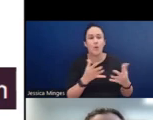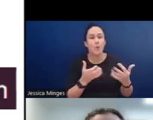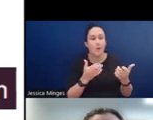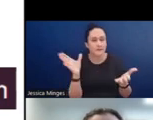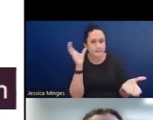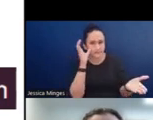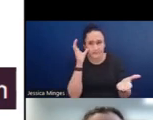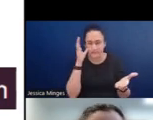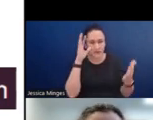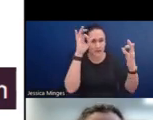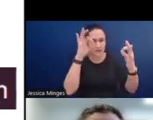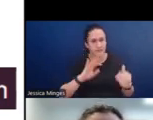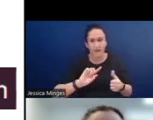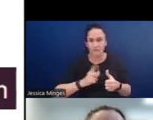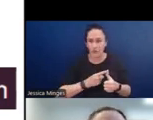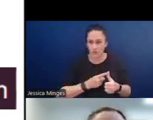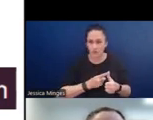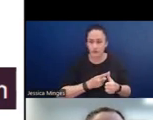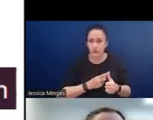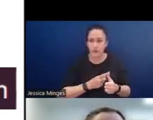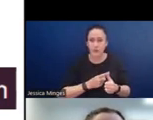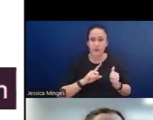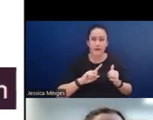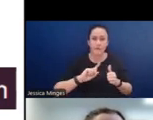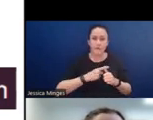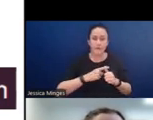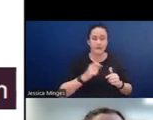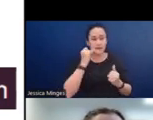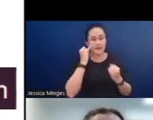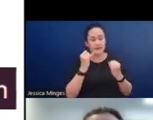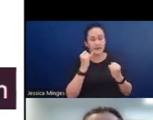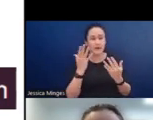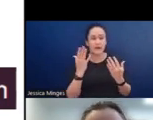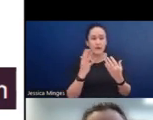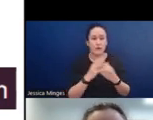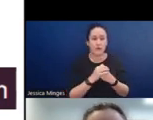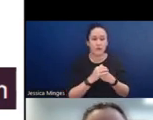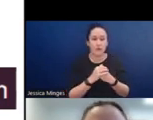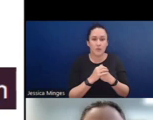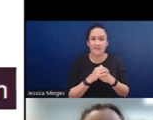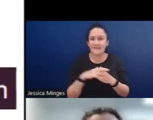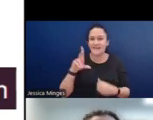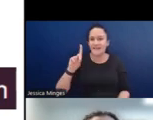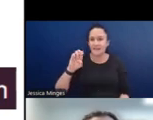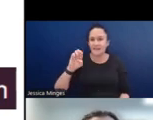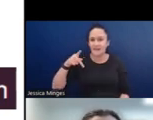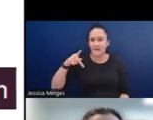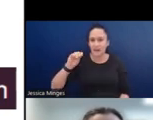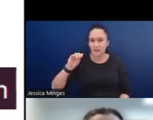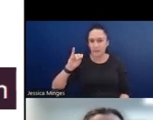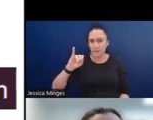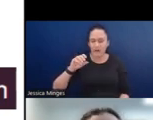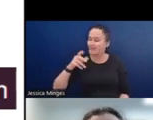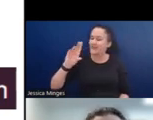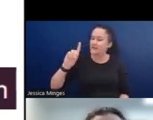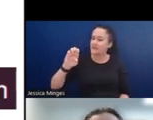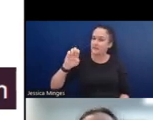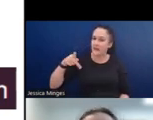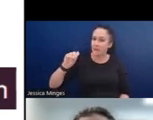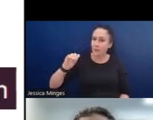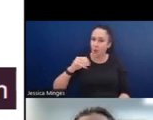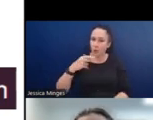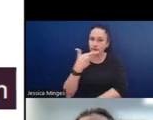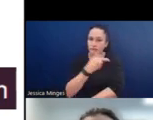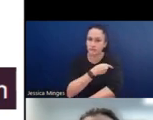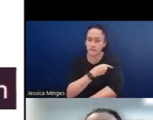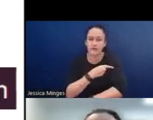And so the original idea in part was DEPO was to be able to provide that type of contraception in